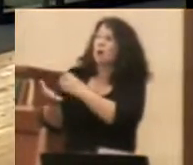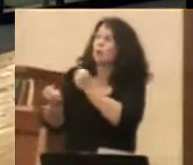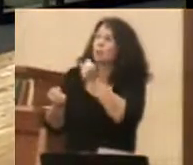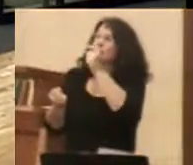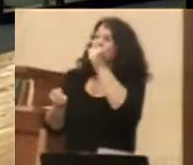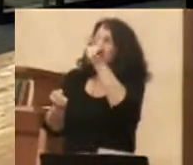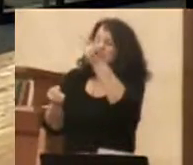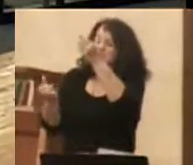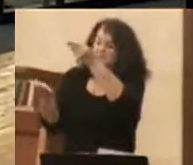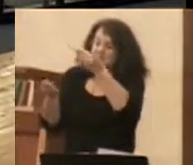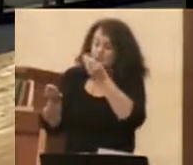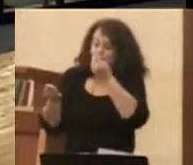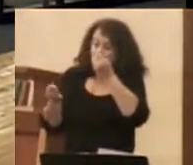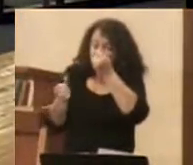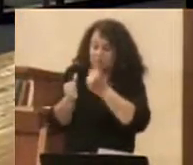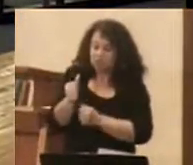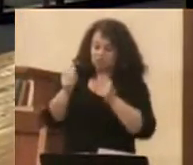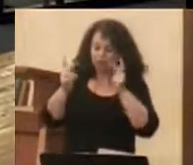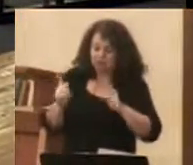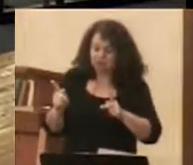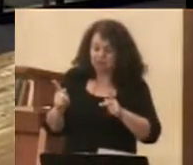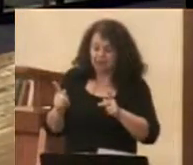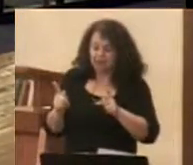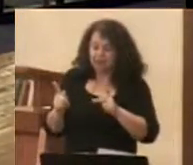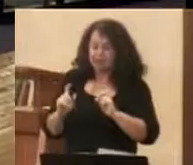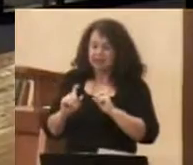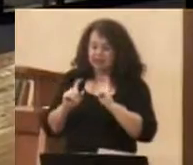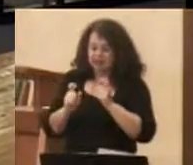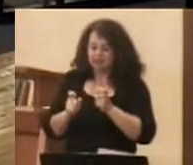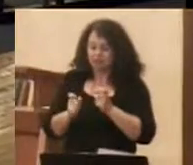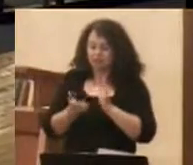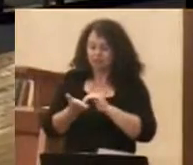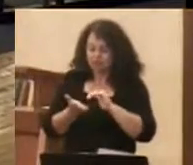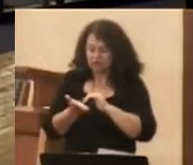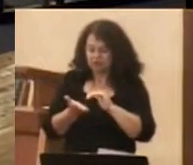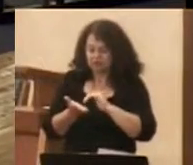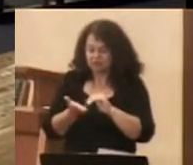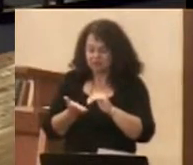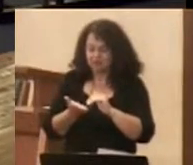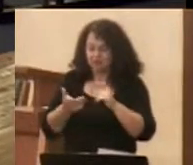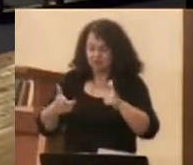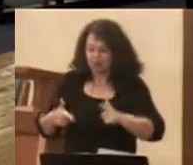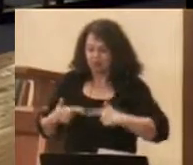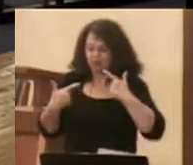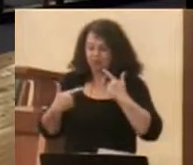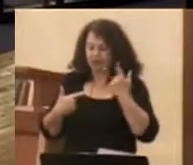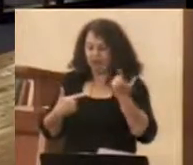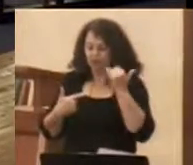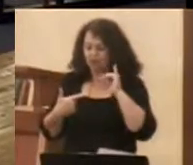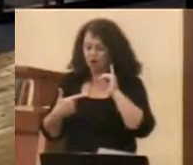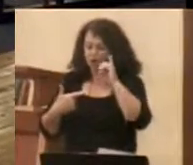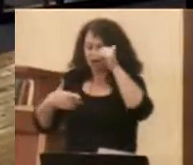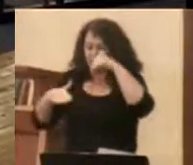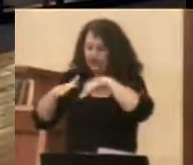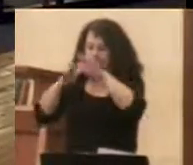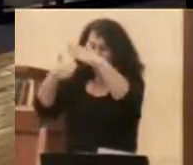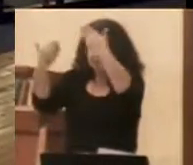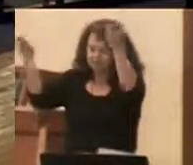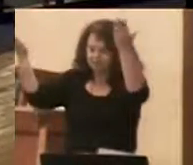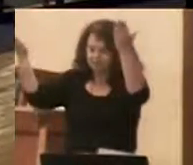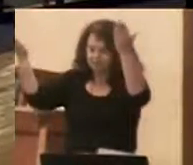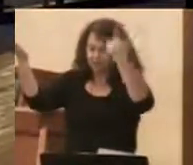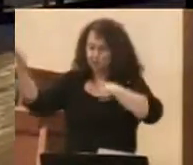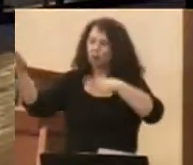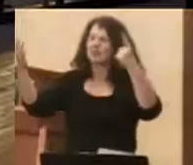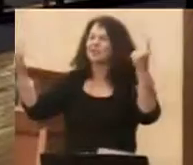of us, the gifts of forgiveness, of sins, life, and salvation. May we rejoice in these